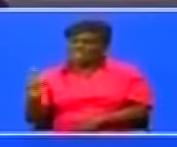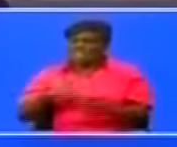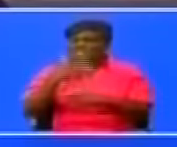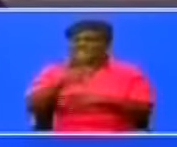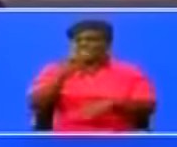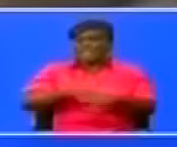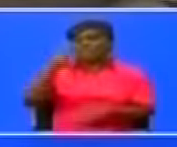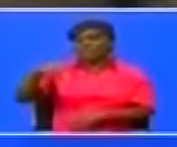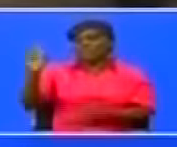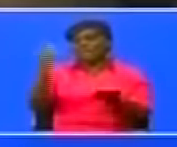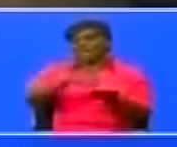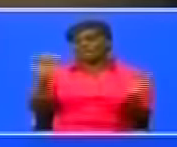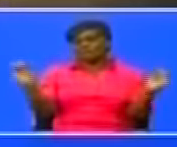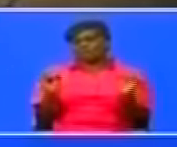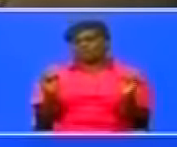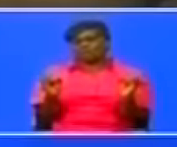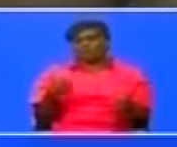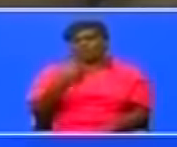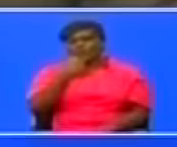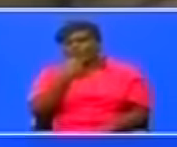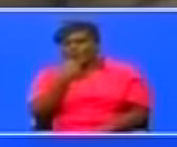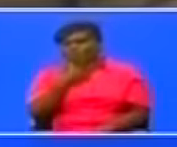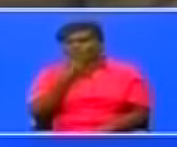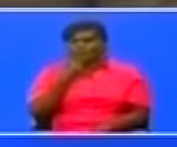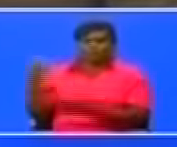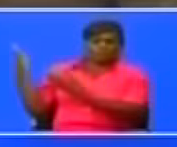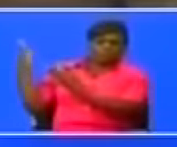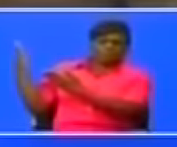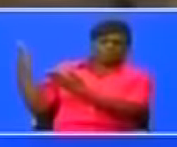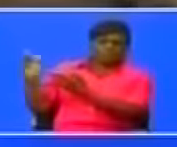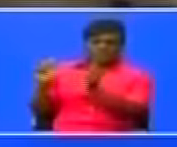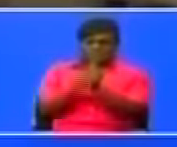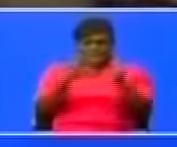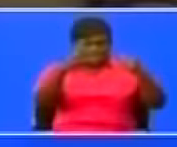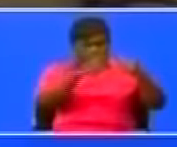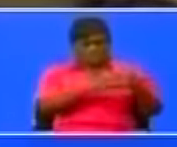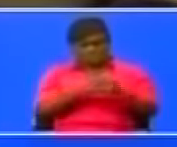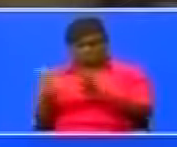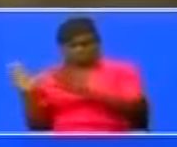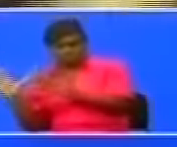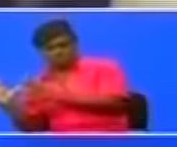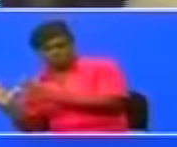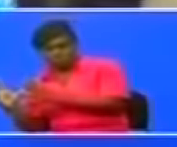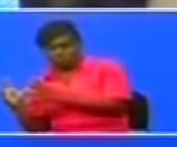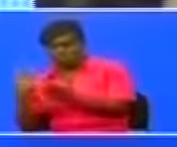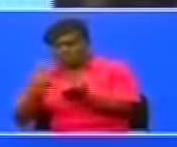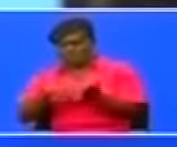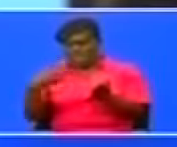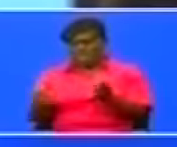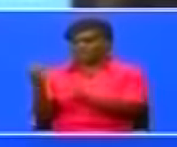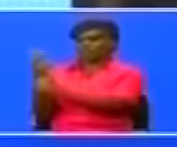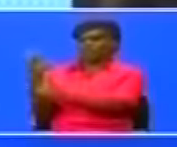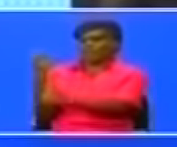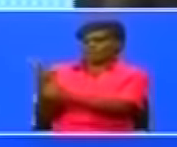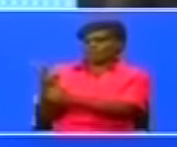that you never perform. Gor Mahia's Boniface Oluoch, who kept a total of 19 clean sheets, conceding only 12 goals in Gor's